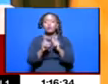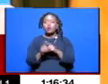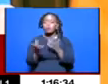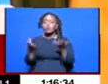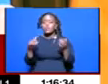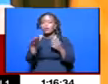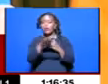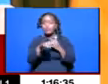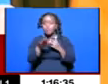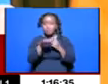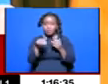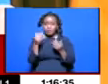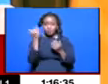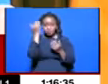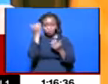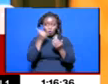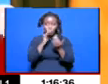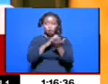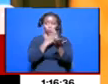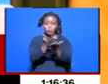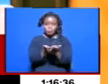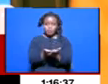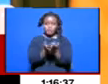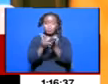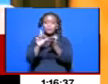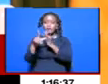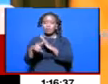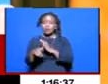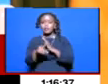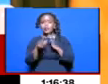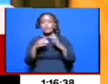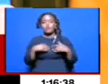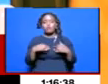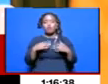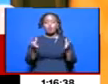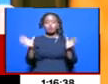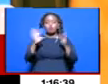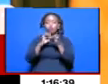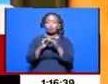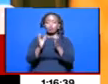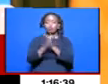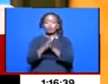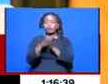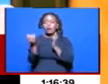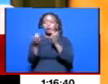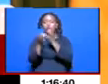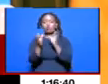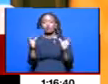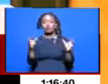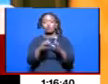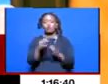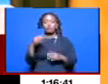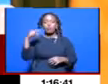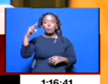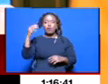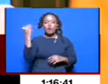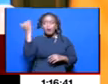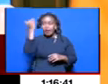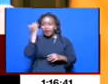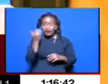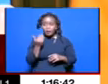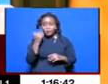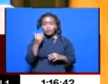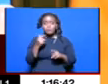level. And later they would be joined by our colleagues at the High Court. But be that as it